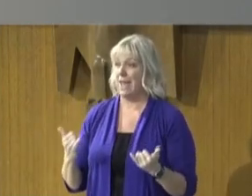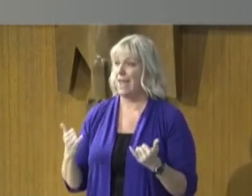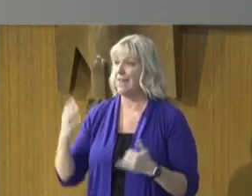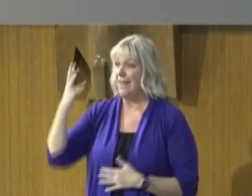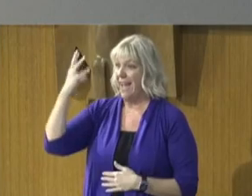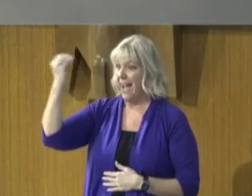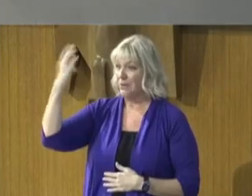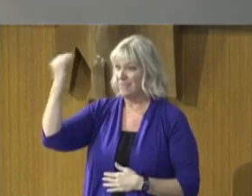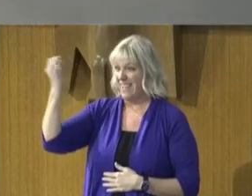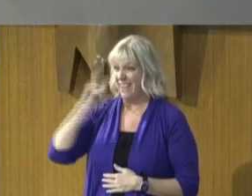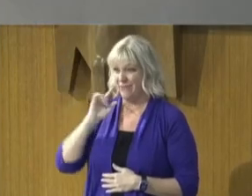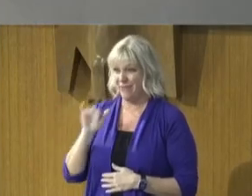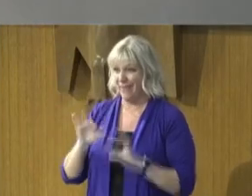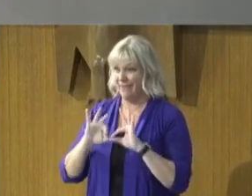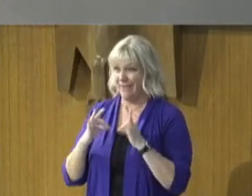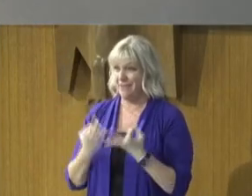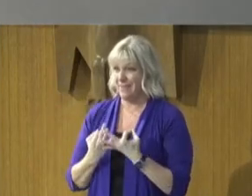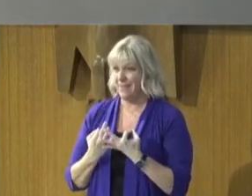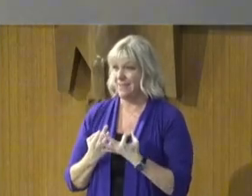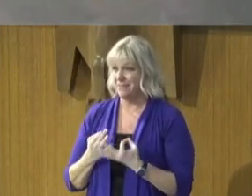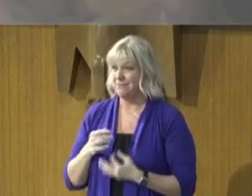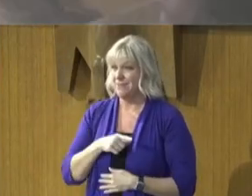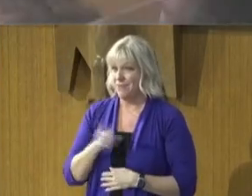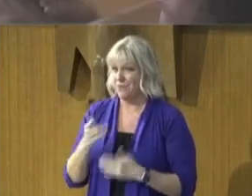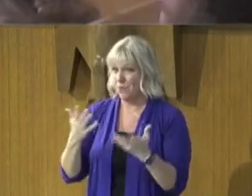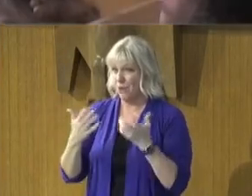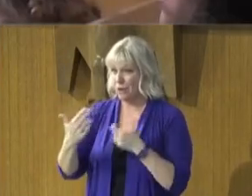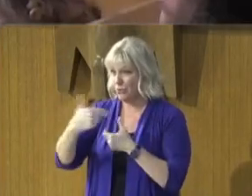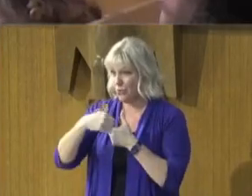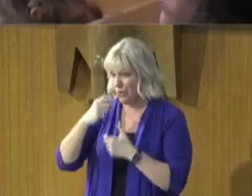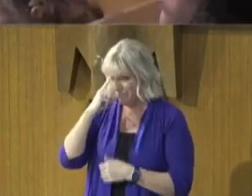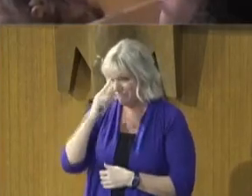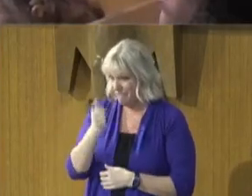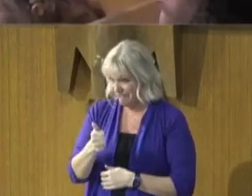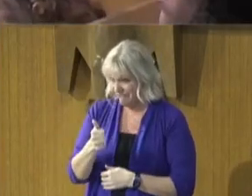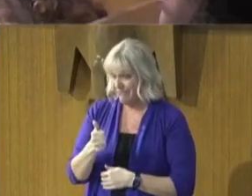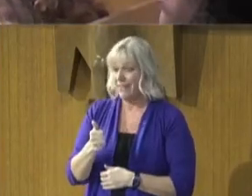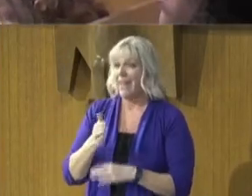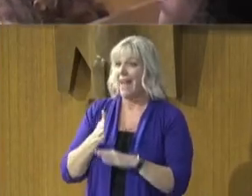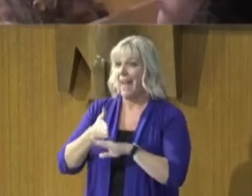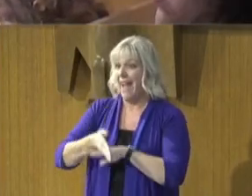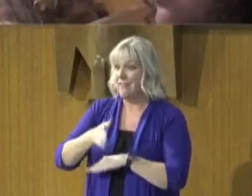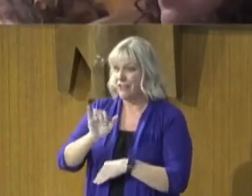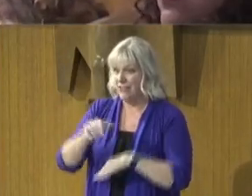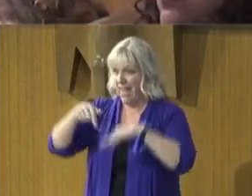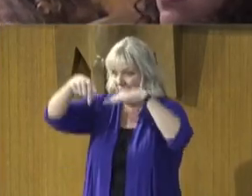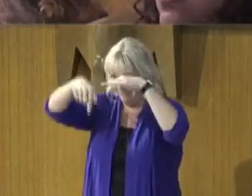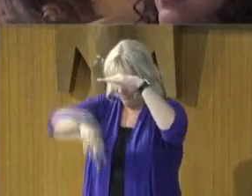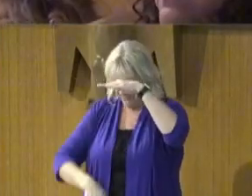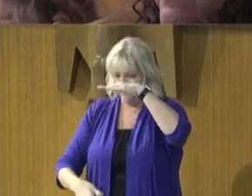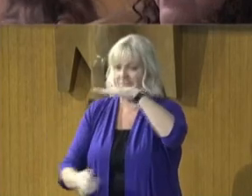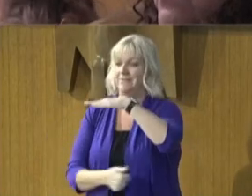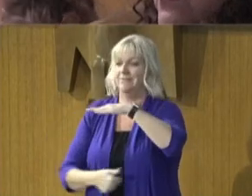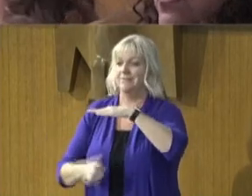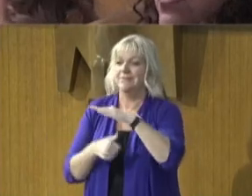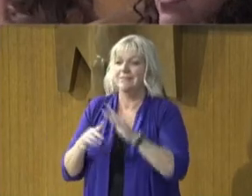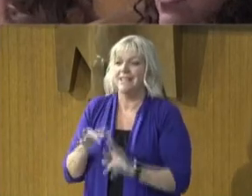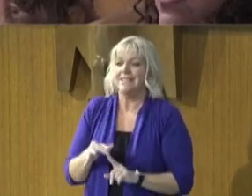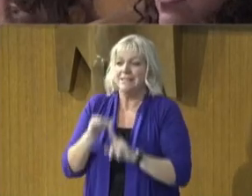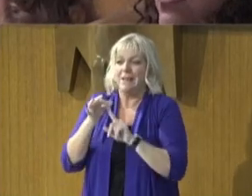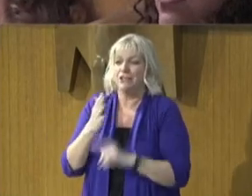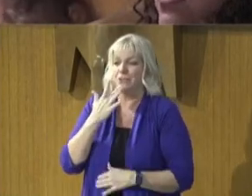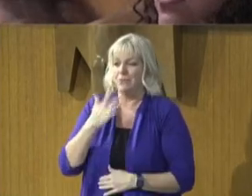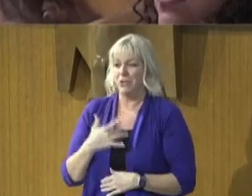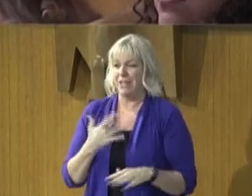outdoors for that family, and so you're all welcome to join for that. And then right after that, down in our refectory, we are having a very special birthday